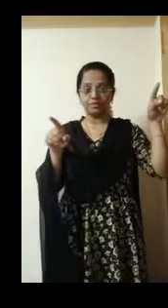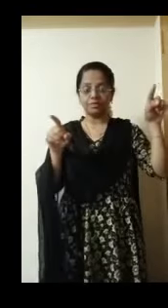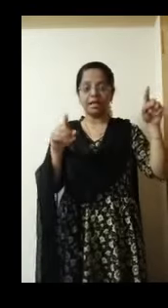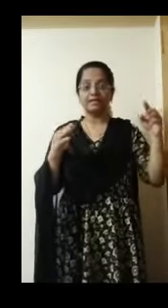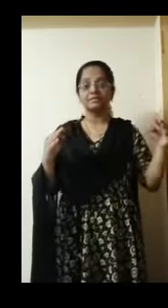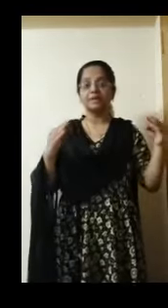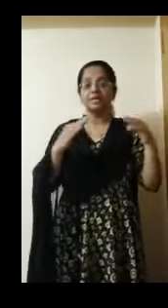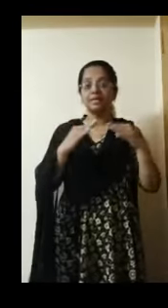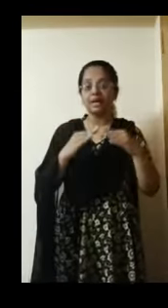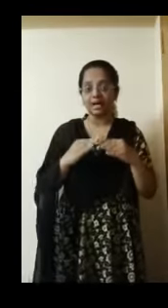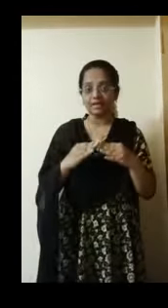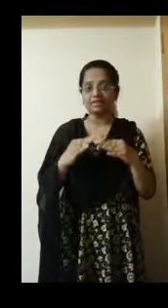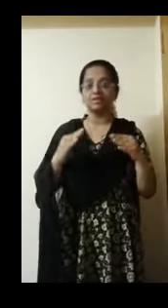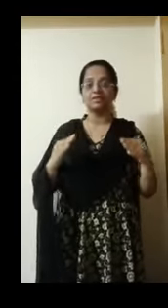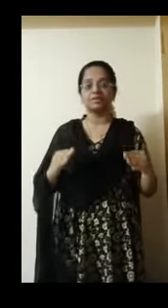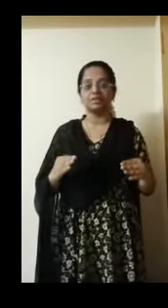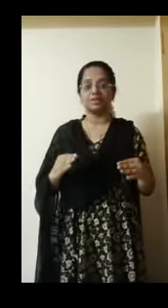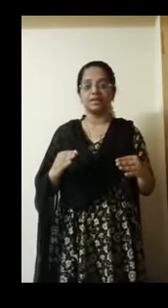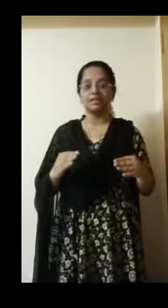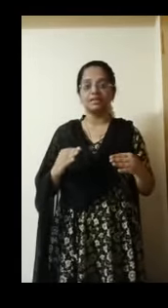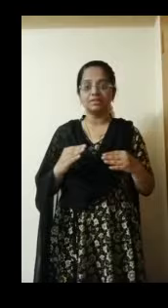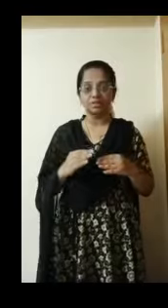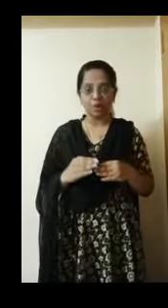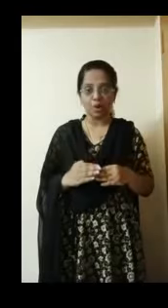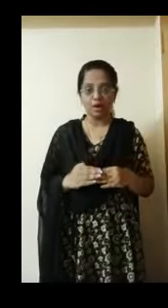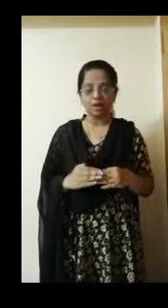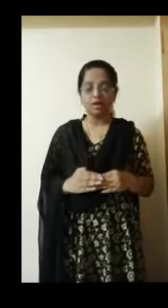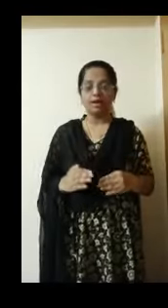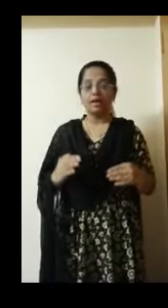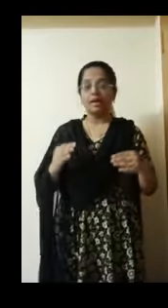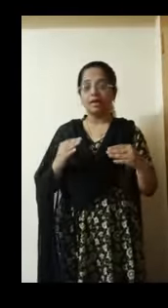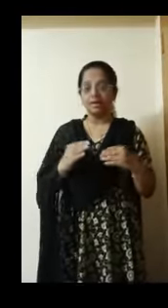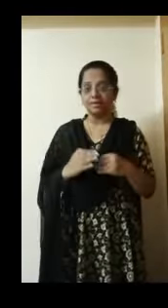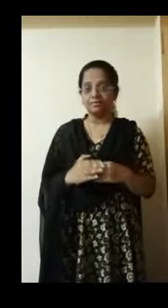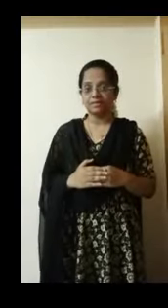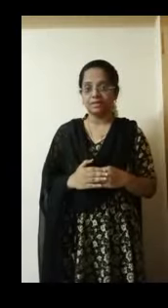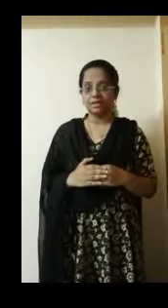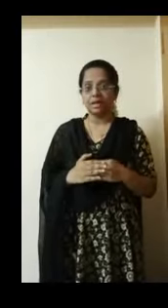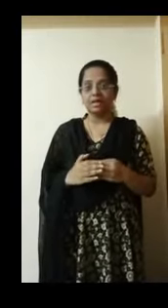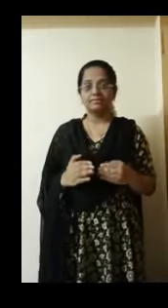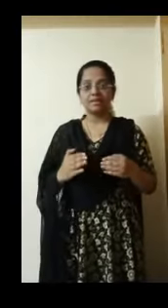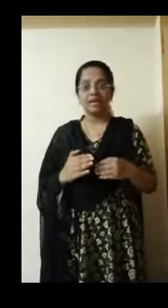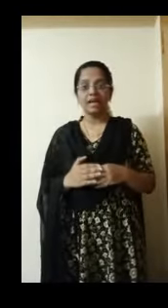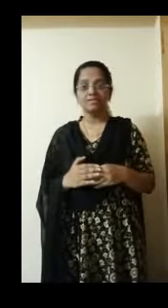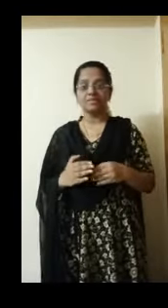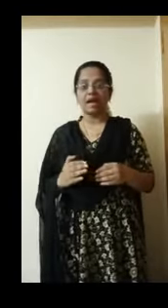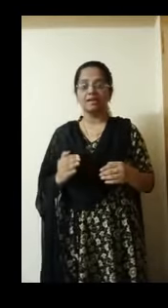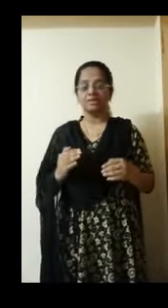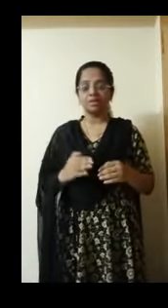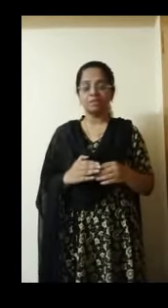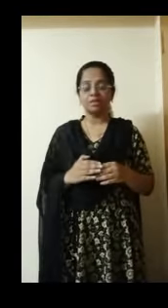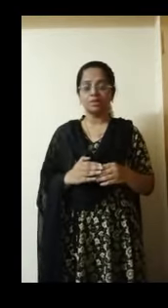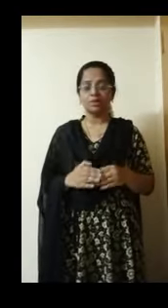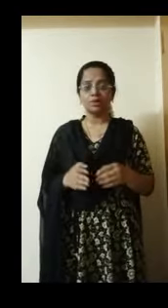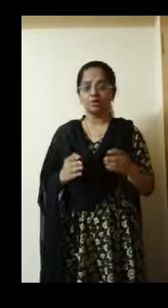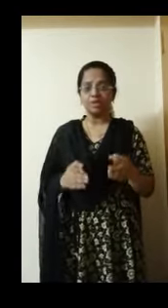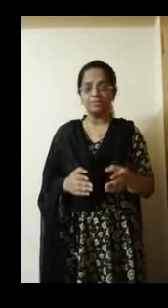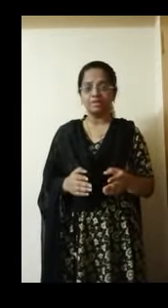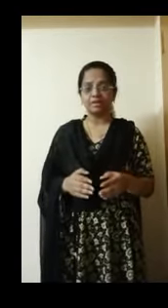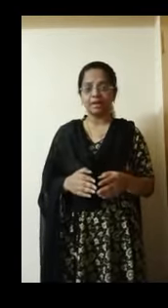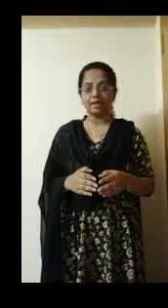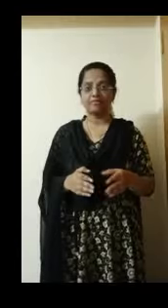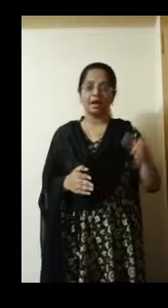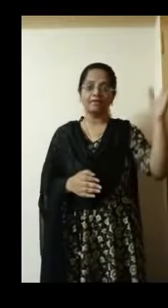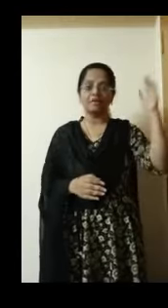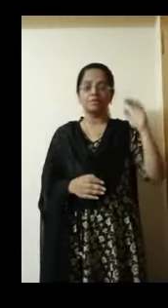roof that is being connected each other. It is called eaves. It's eaves and chimneys. You know